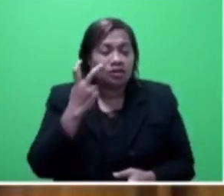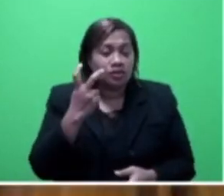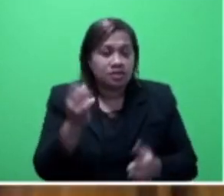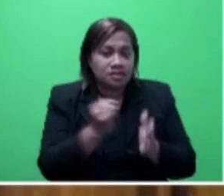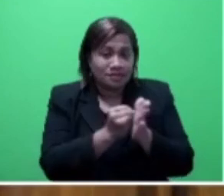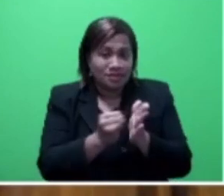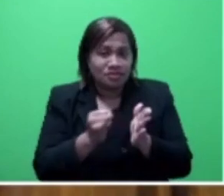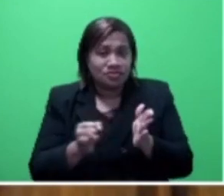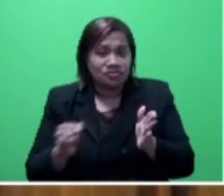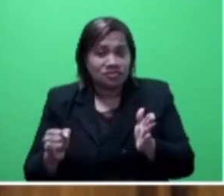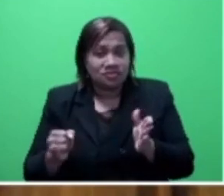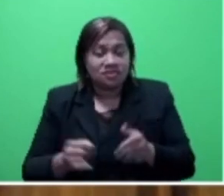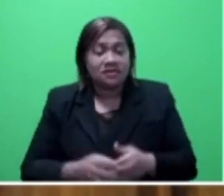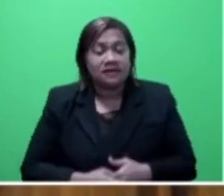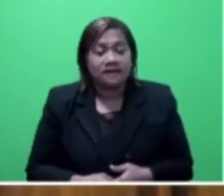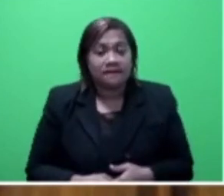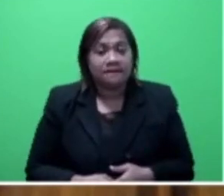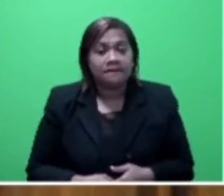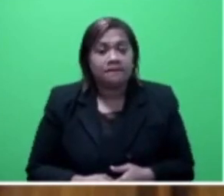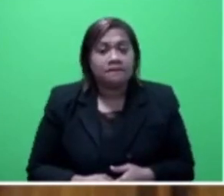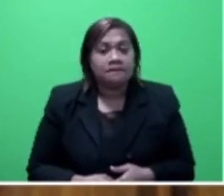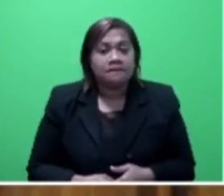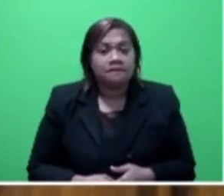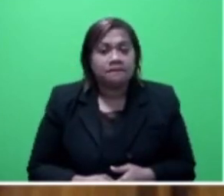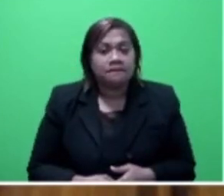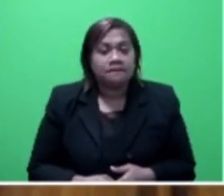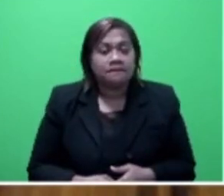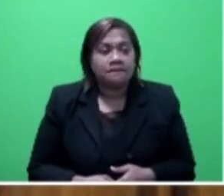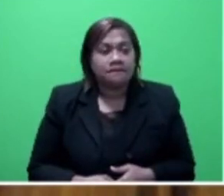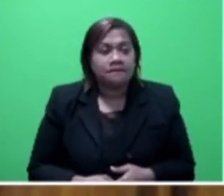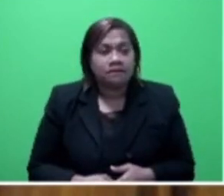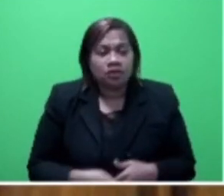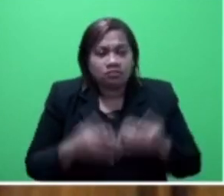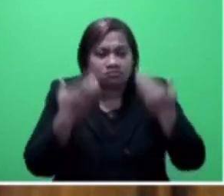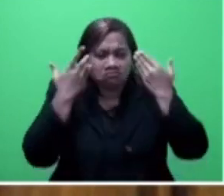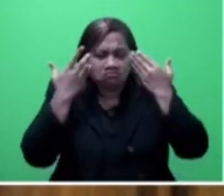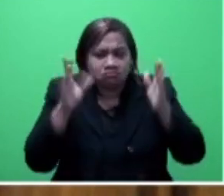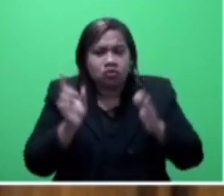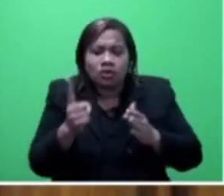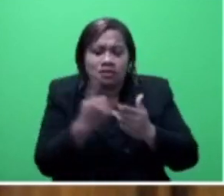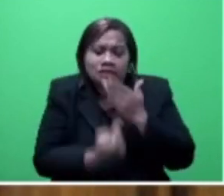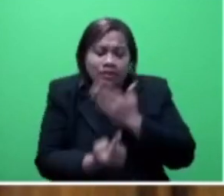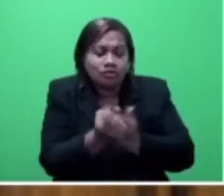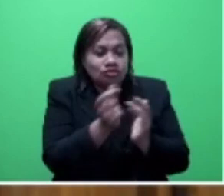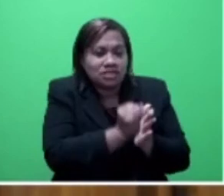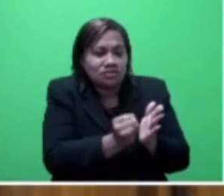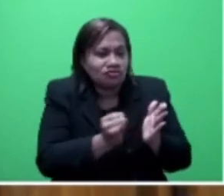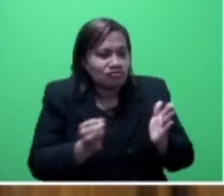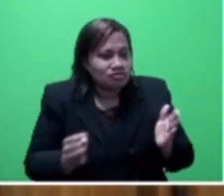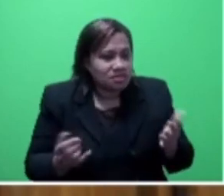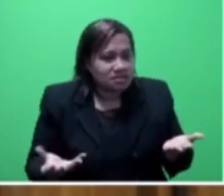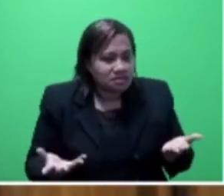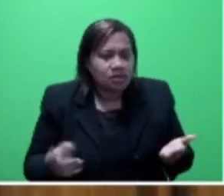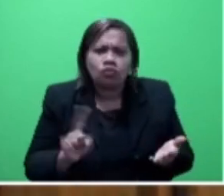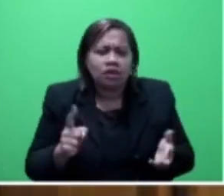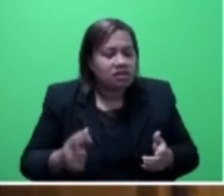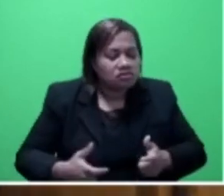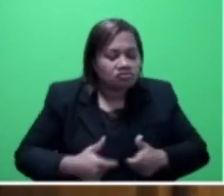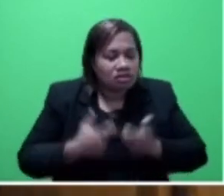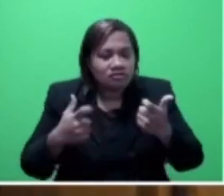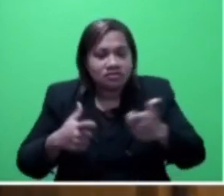itself. We all know what has happened to the industry and what are the